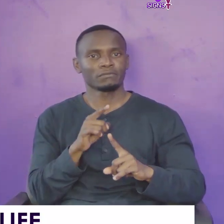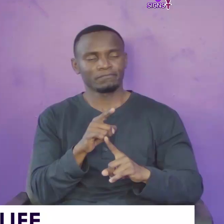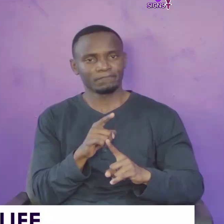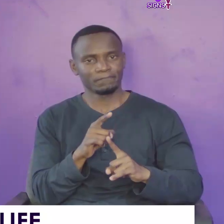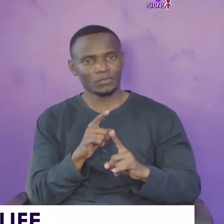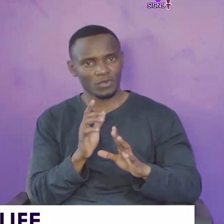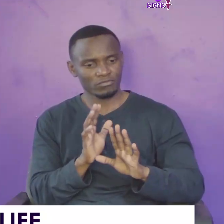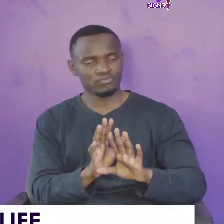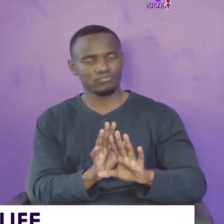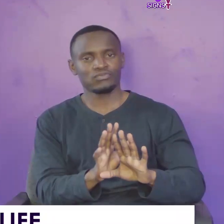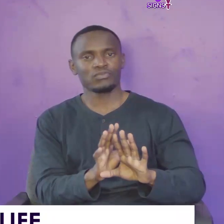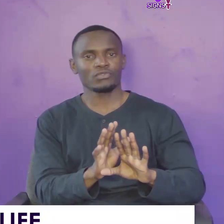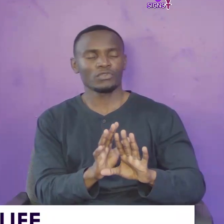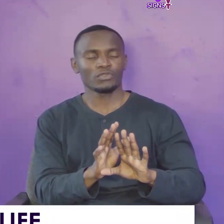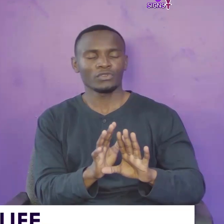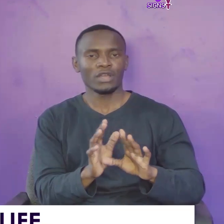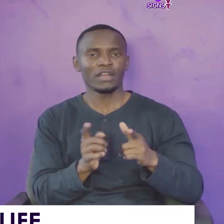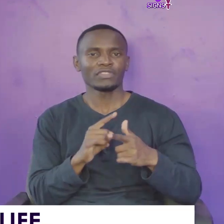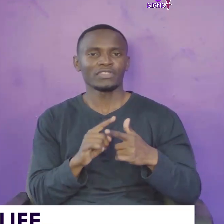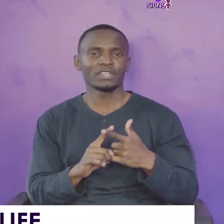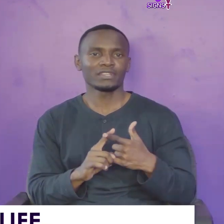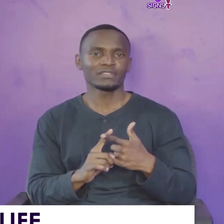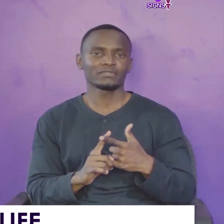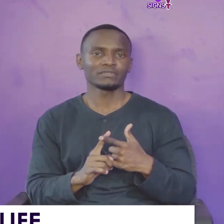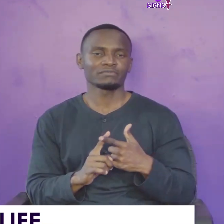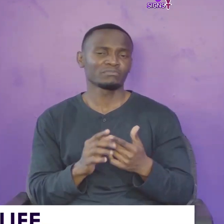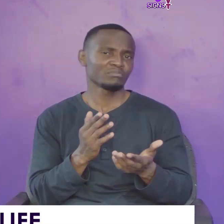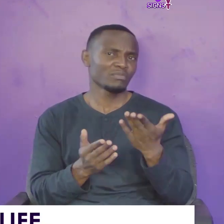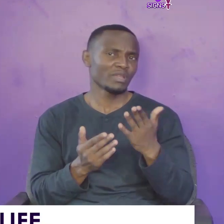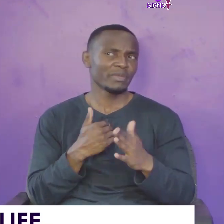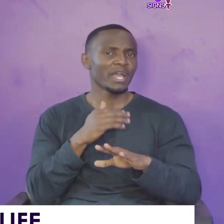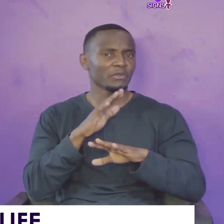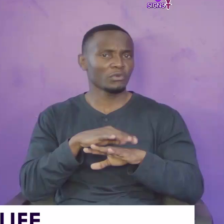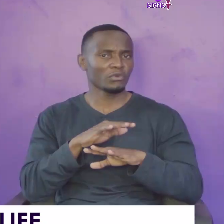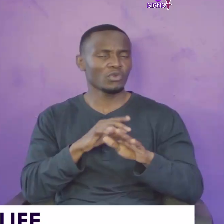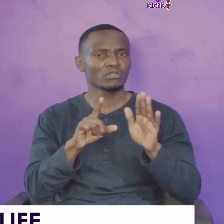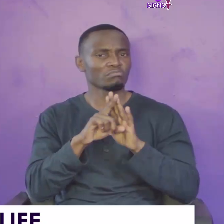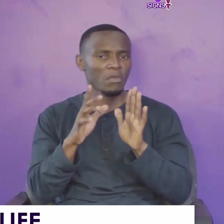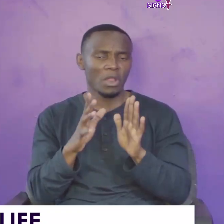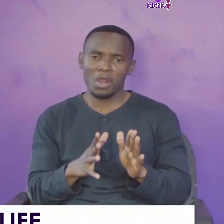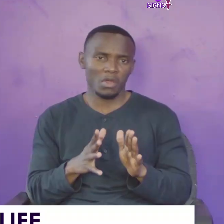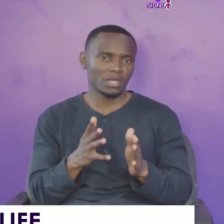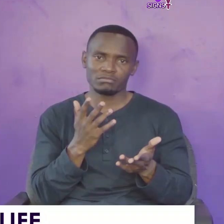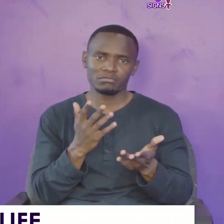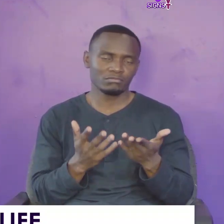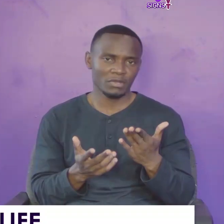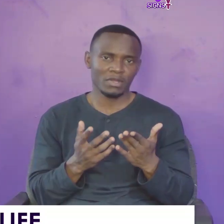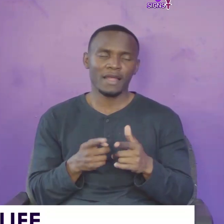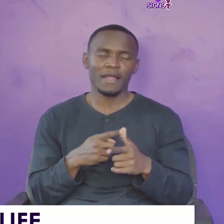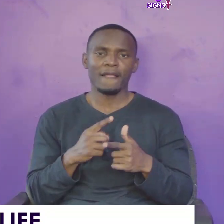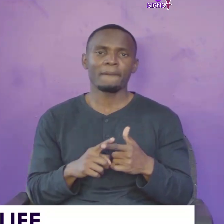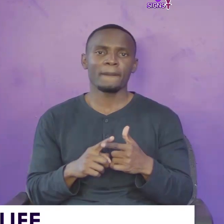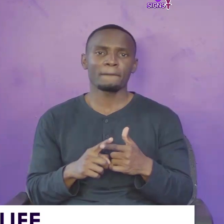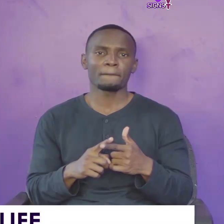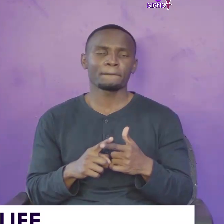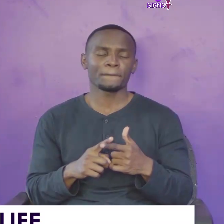murder, and somehow maybe they had very good representation by their counsel and all of that. Yeah. And then now on the